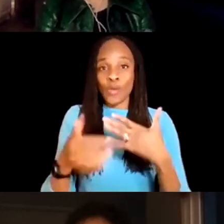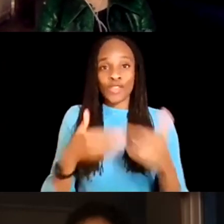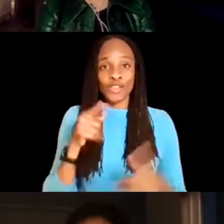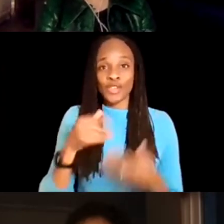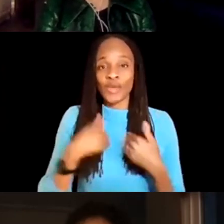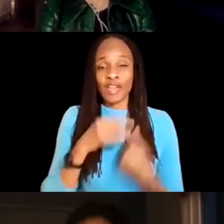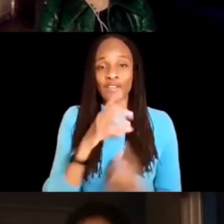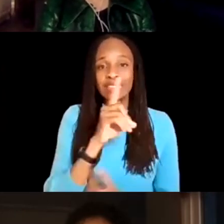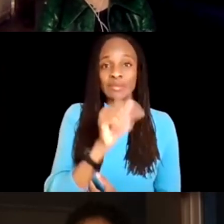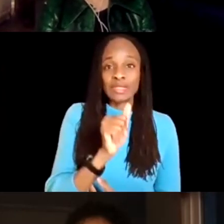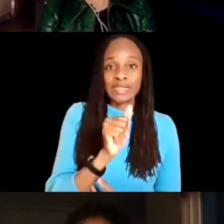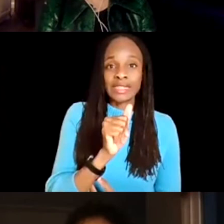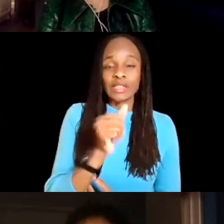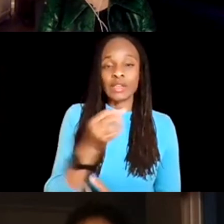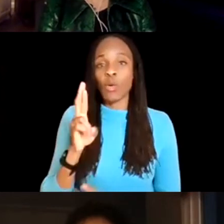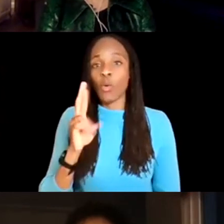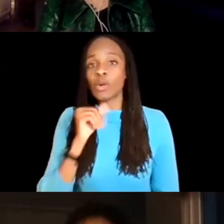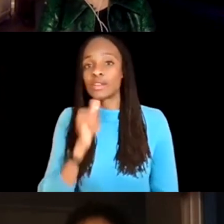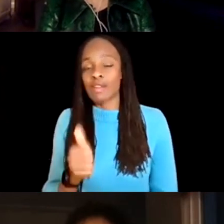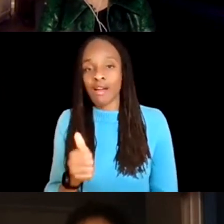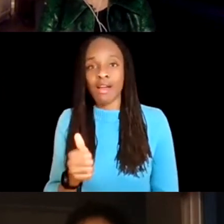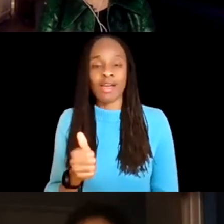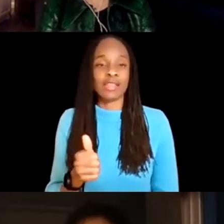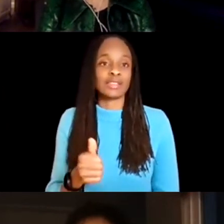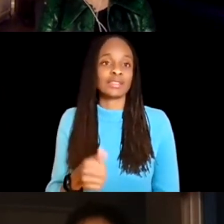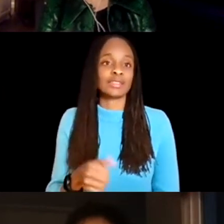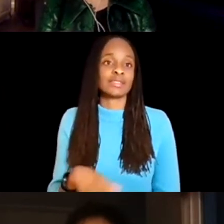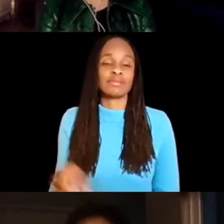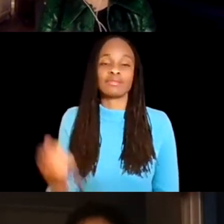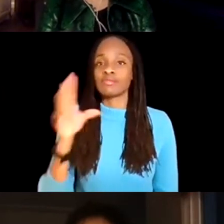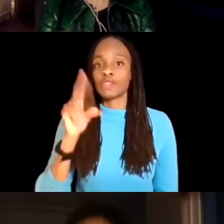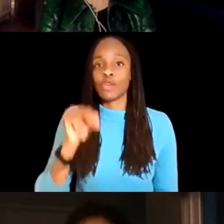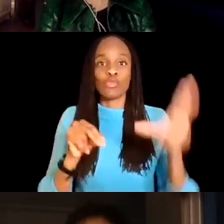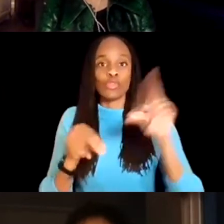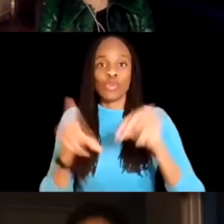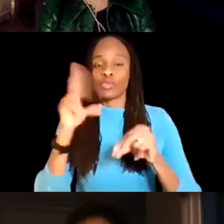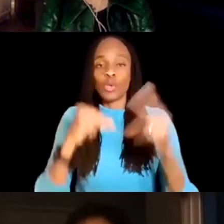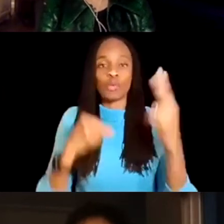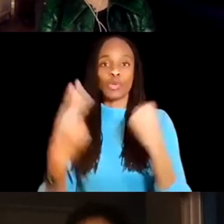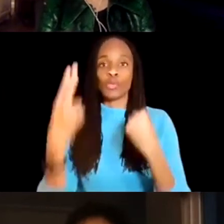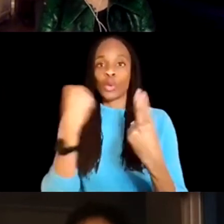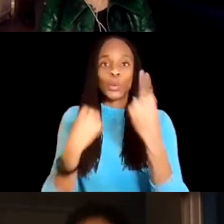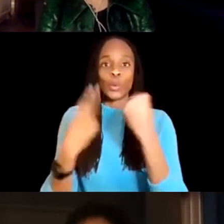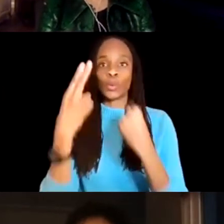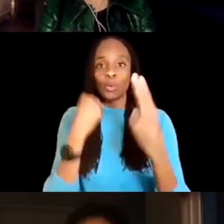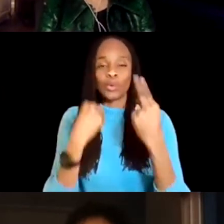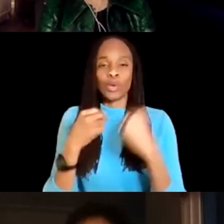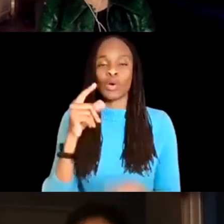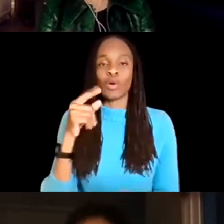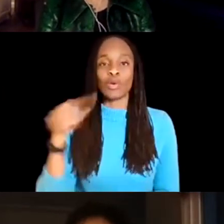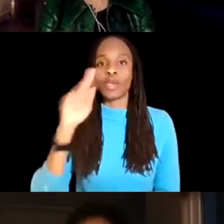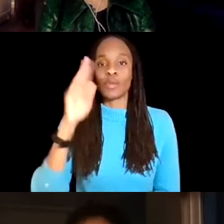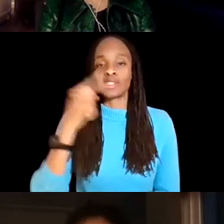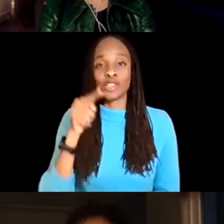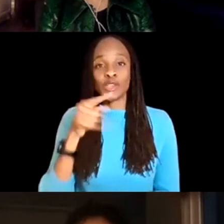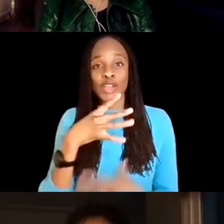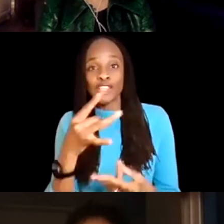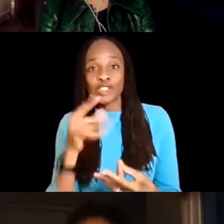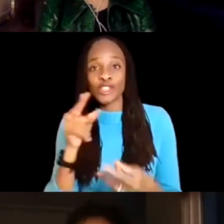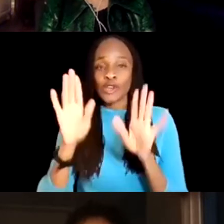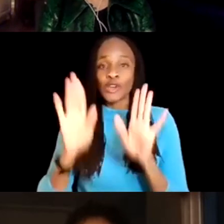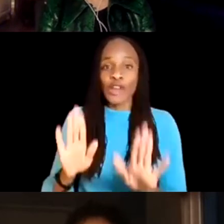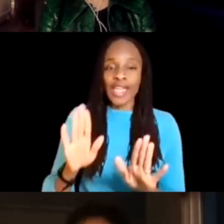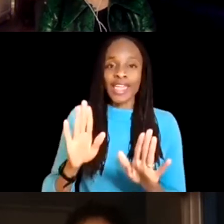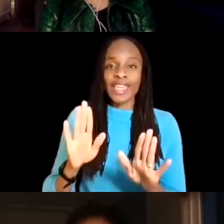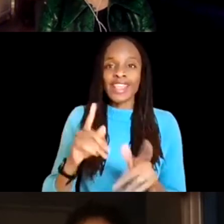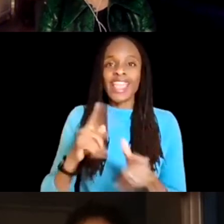know, I got shut down. You know, no, yeah, yes, you're interesting, you're great, but then there's always but, right?